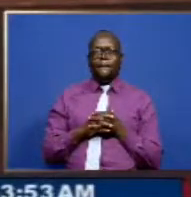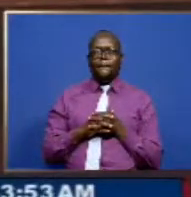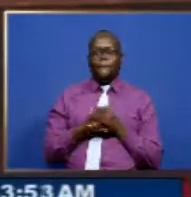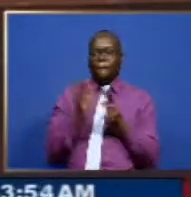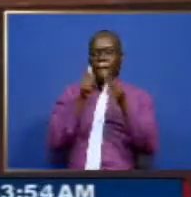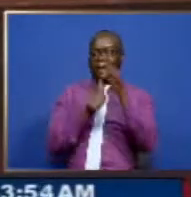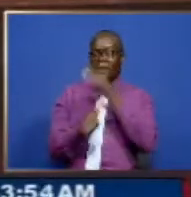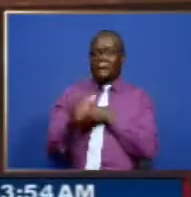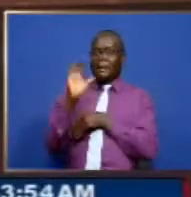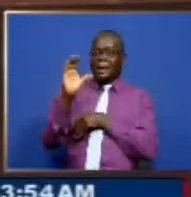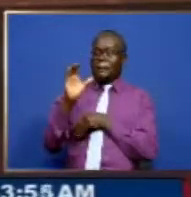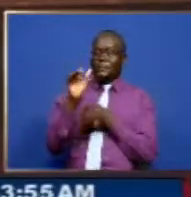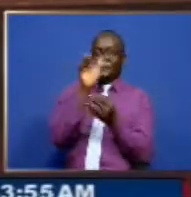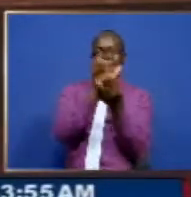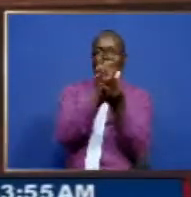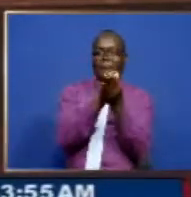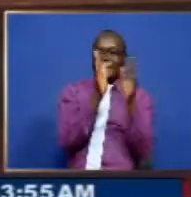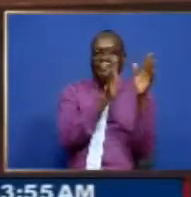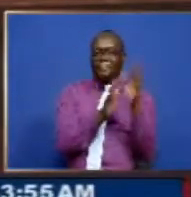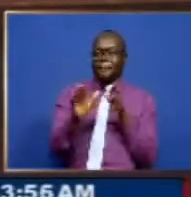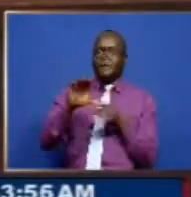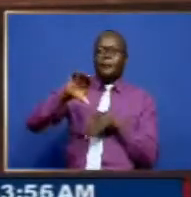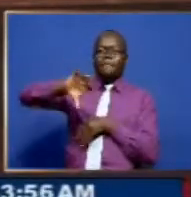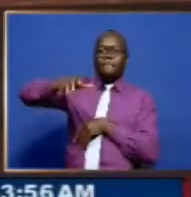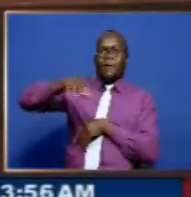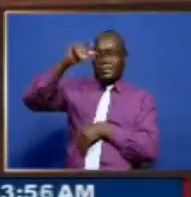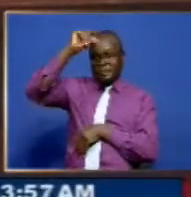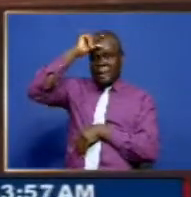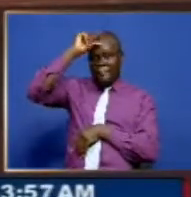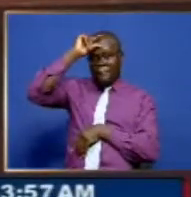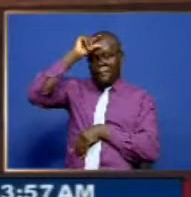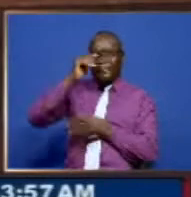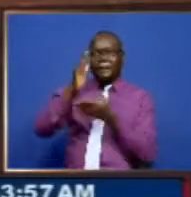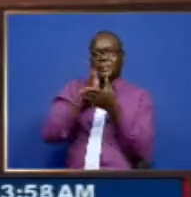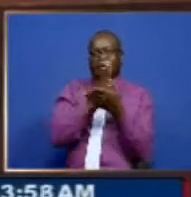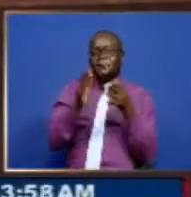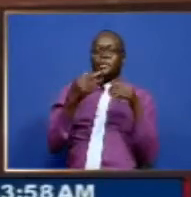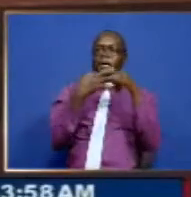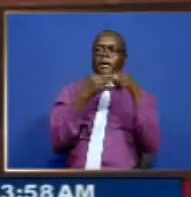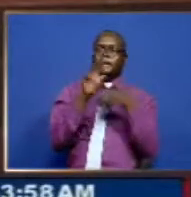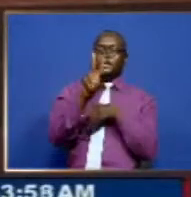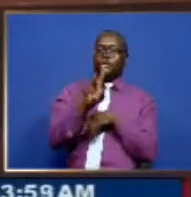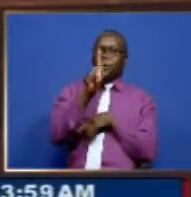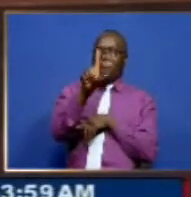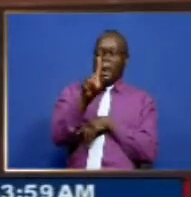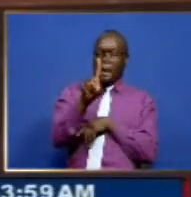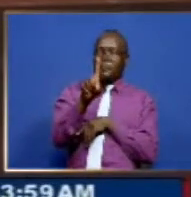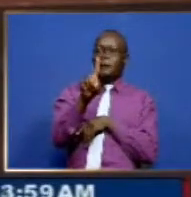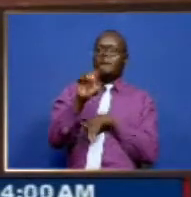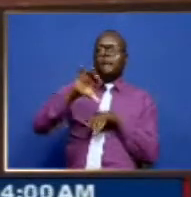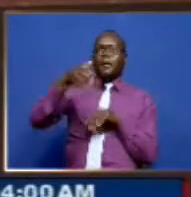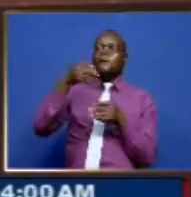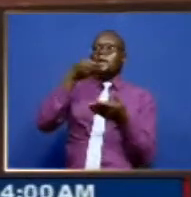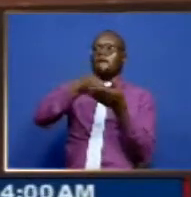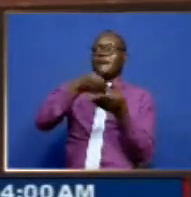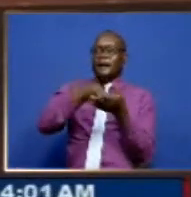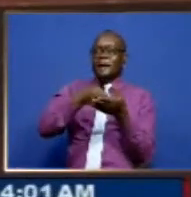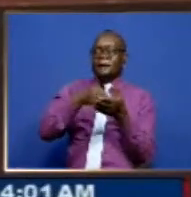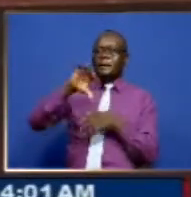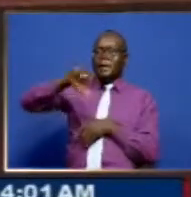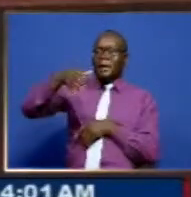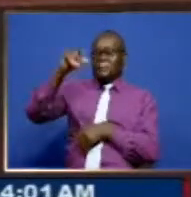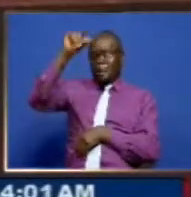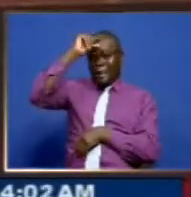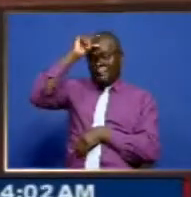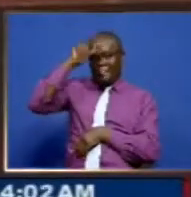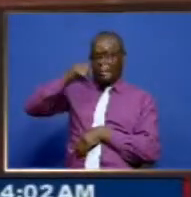Under the cash and banking arrangements for county governments at Section 82(1) of the Public Finance, county governments